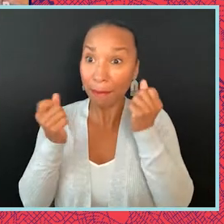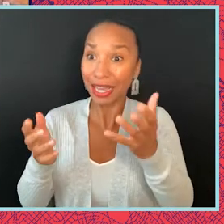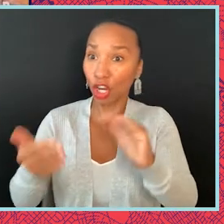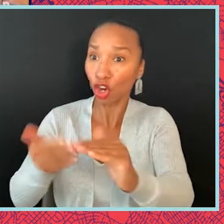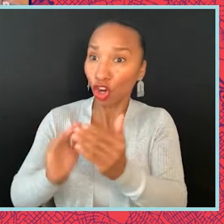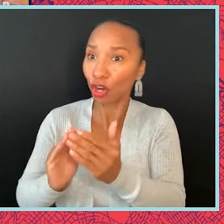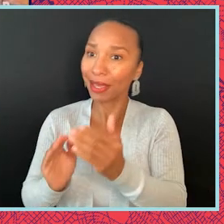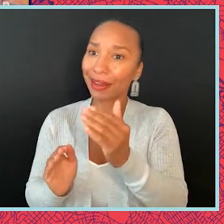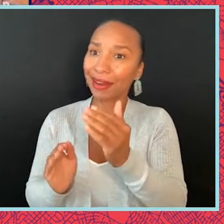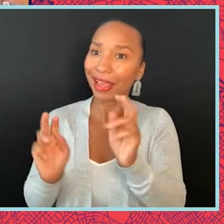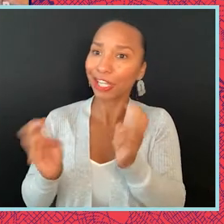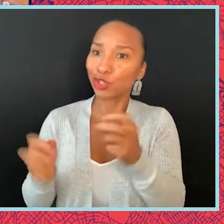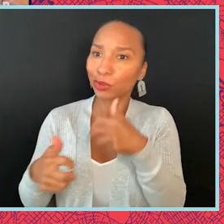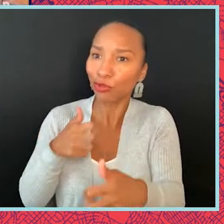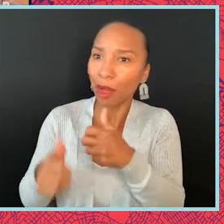in the Senate.